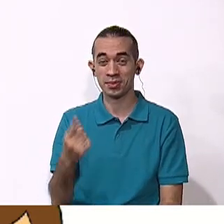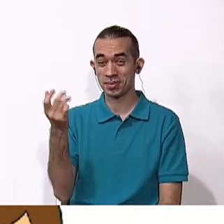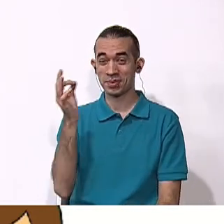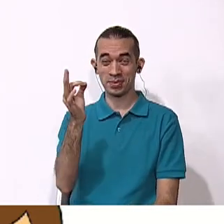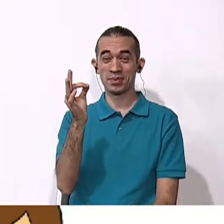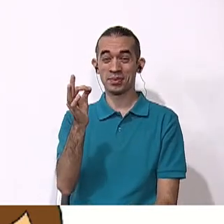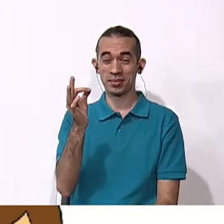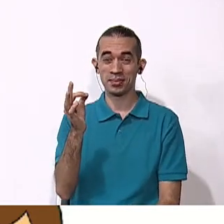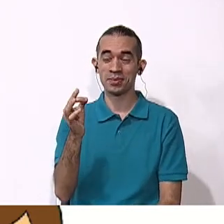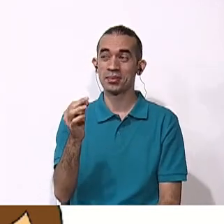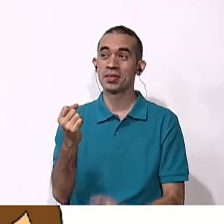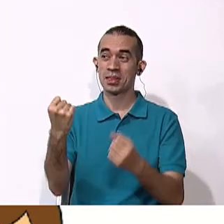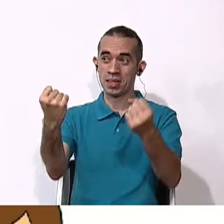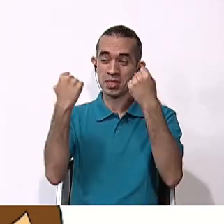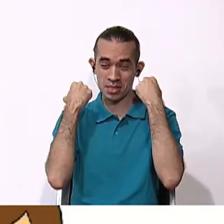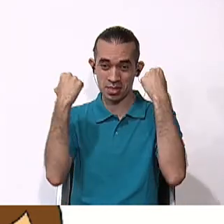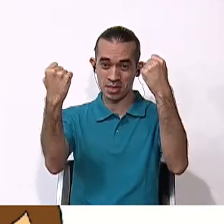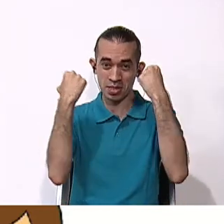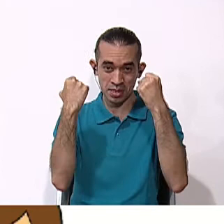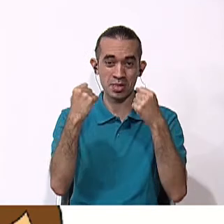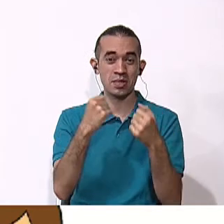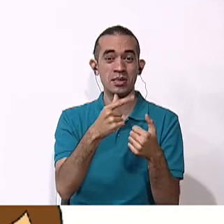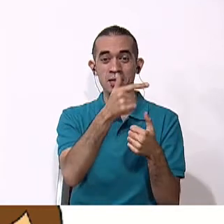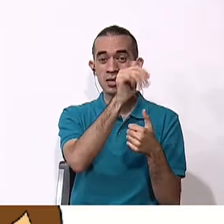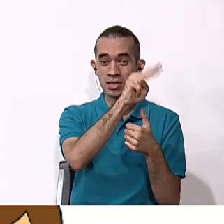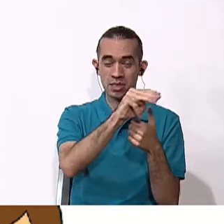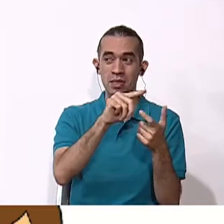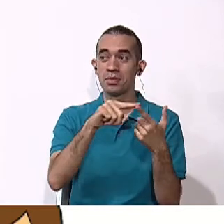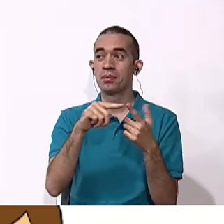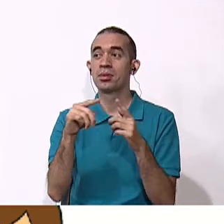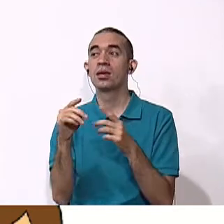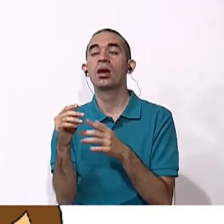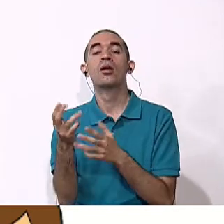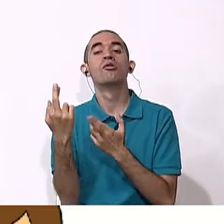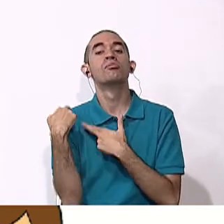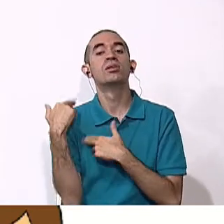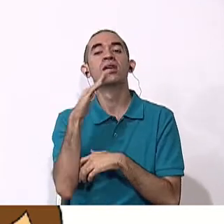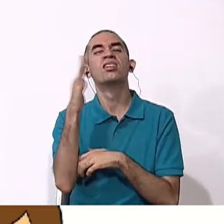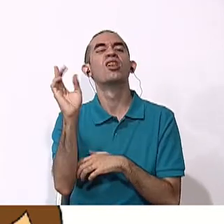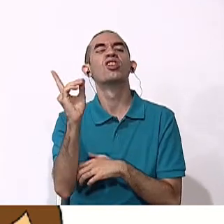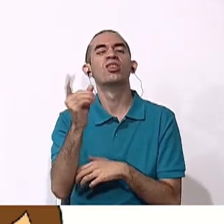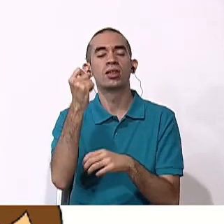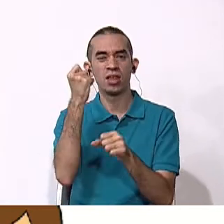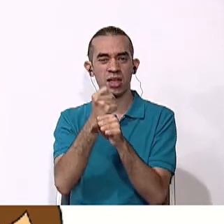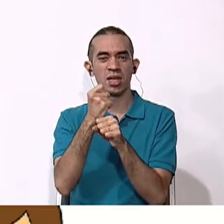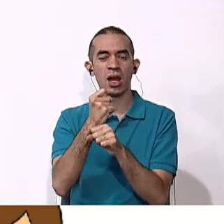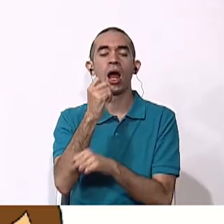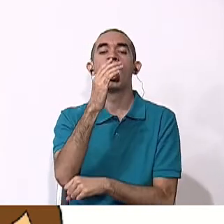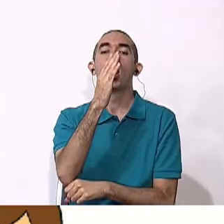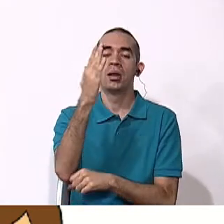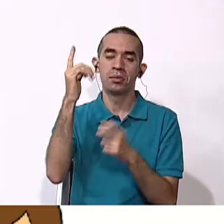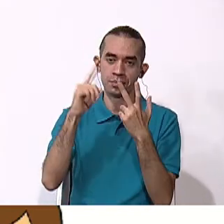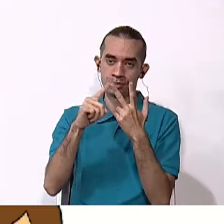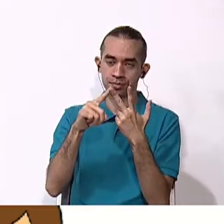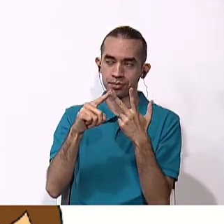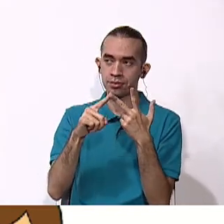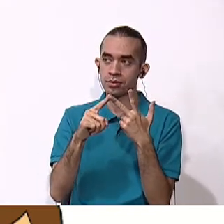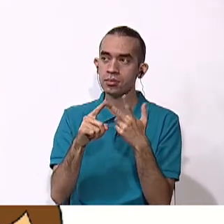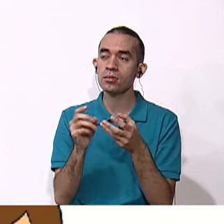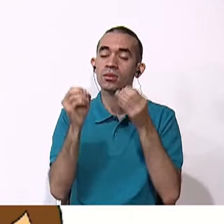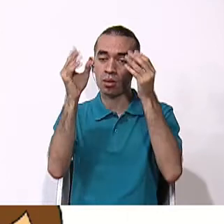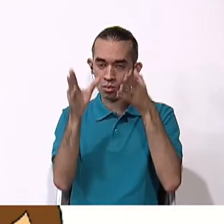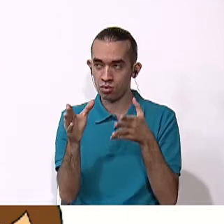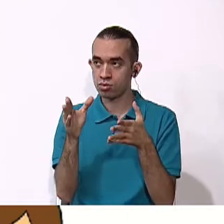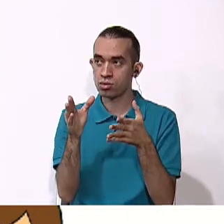Yes, to the gym. The librarian. She works in the library. Oh, look, the